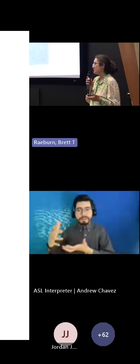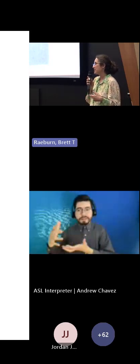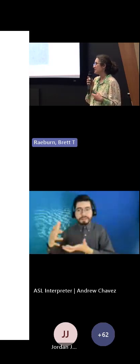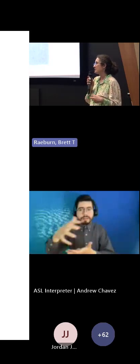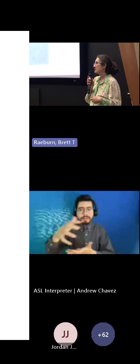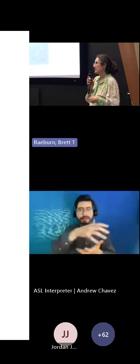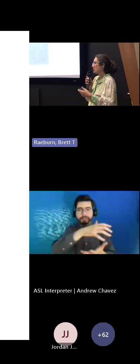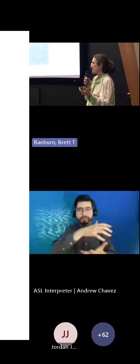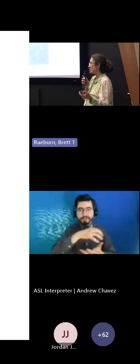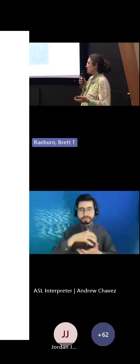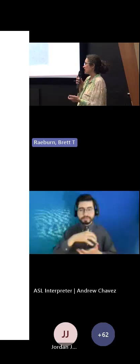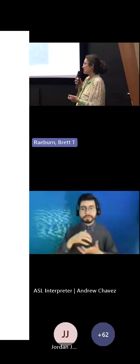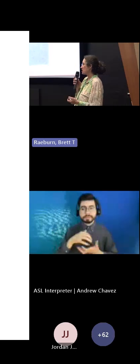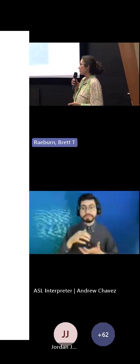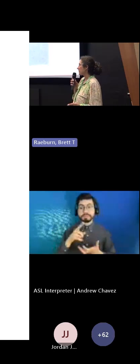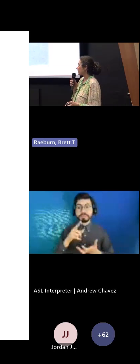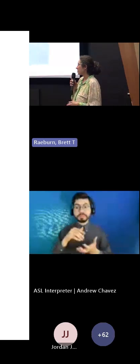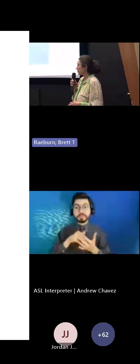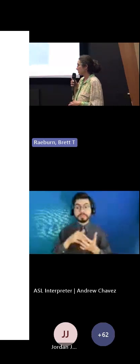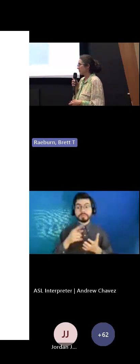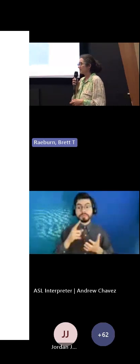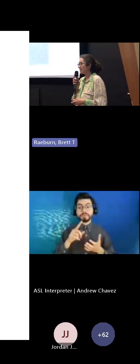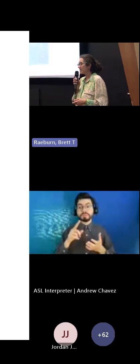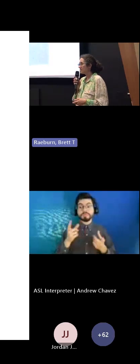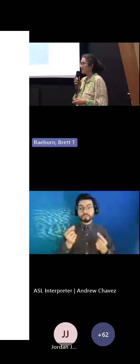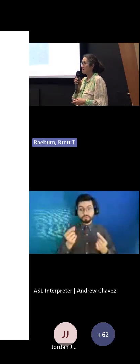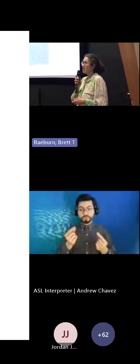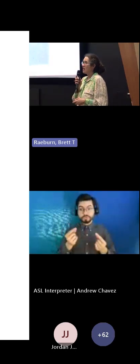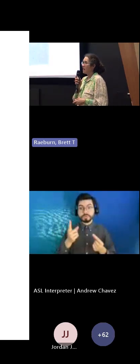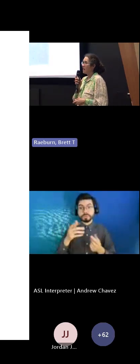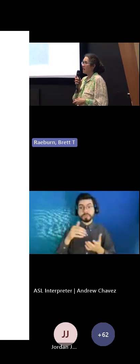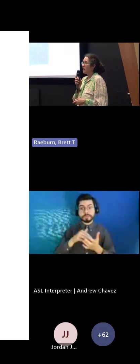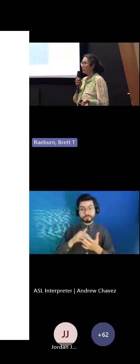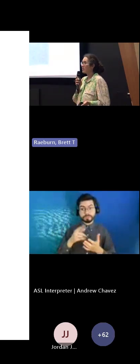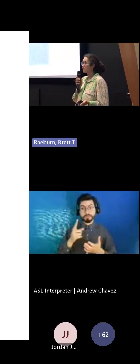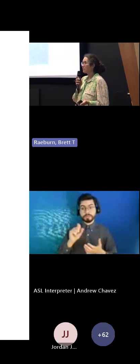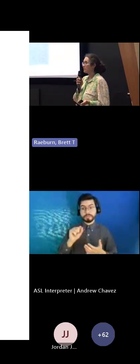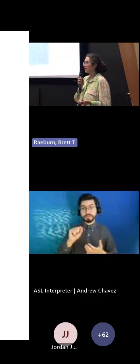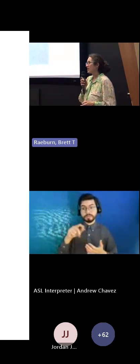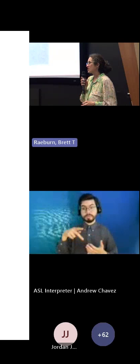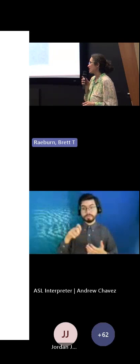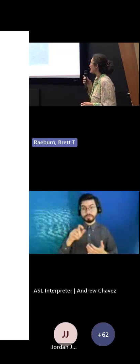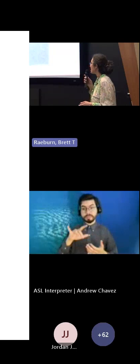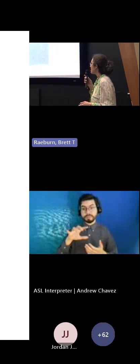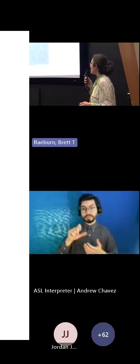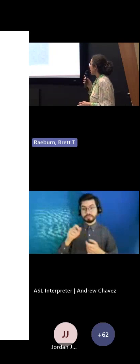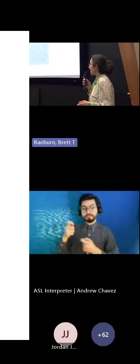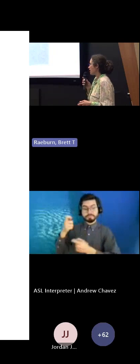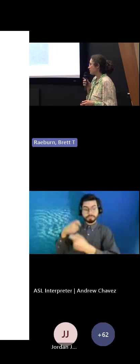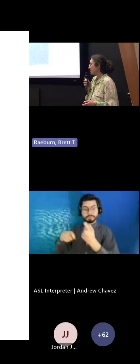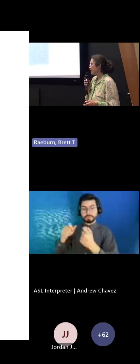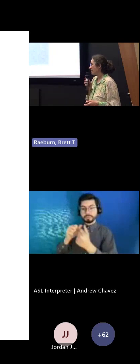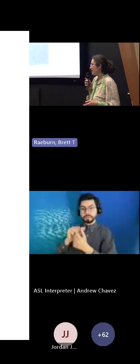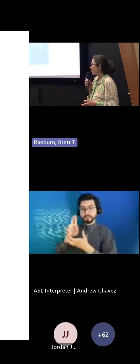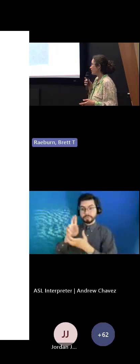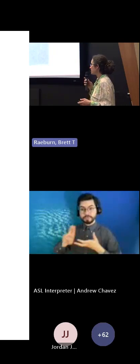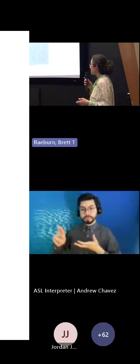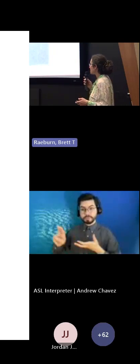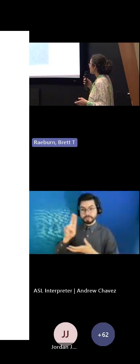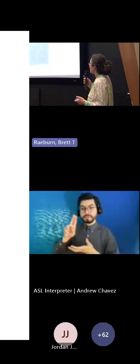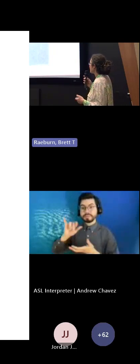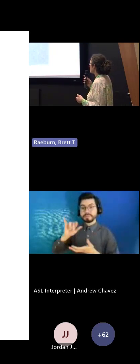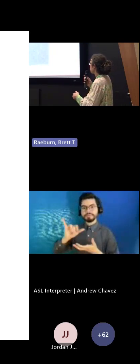of one species, and you'd exchange that with other universities. And that's how he built the collection. But they